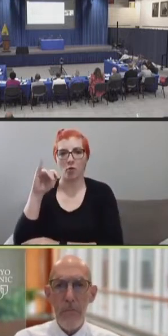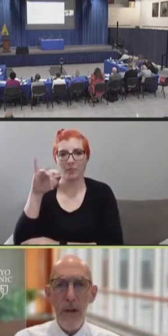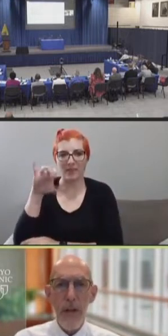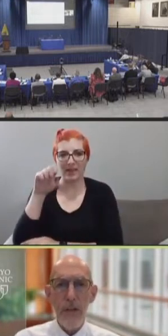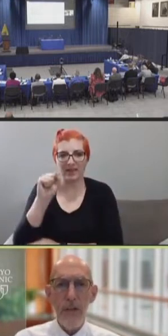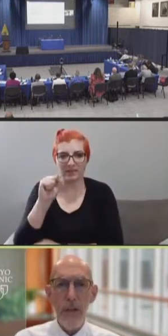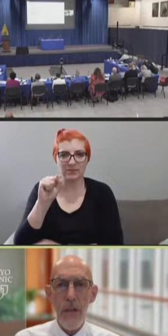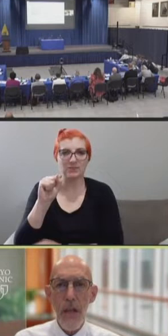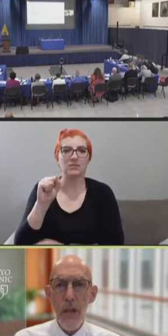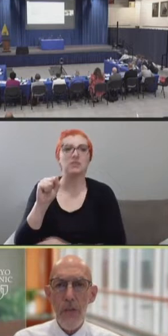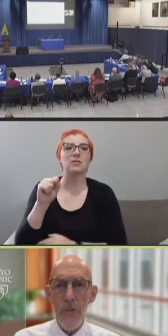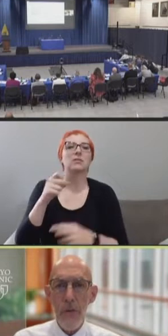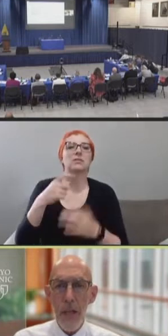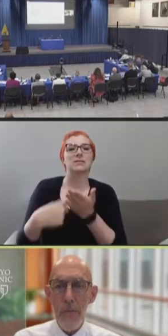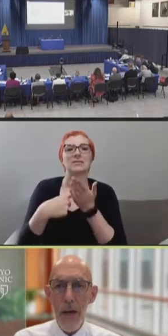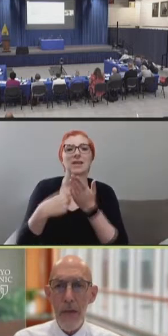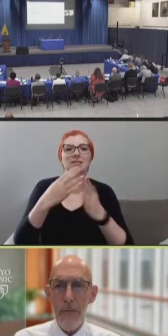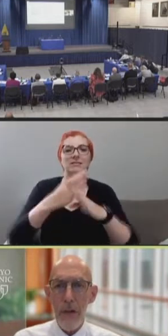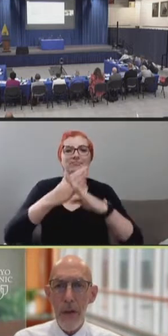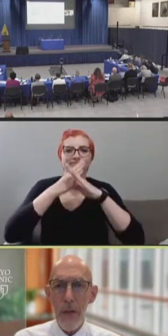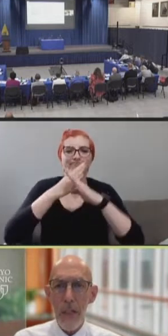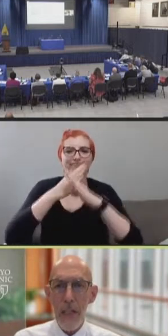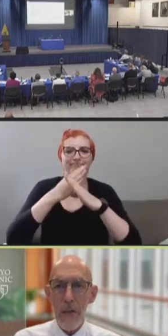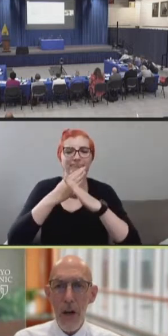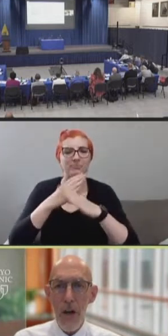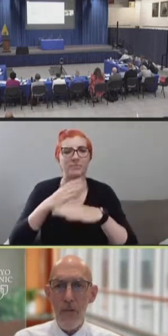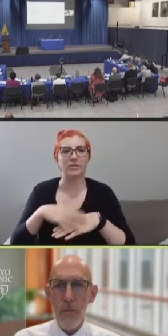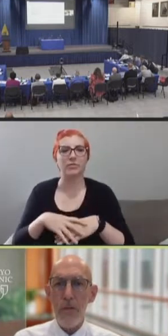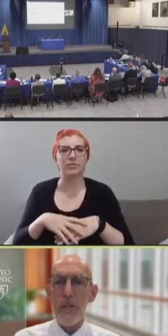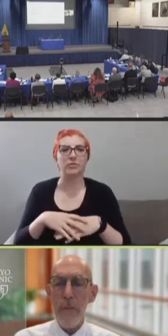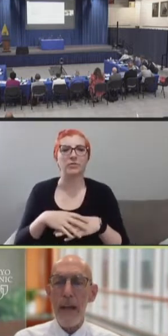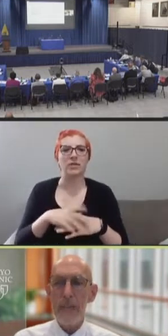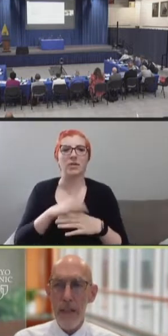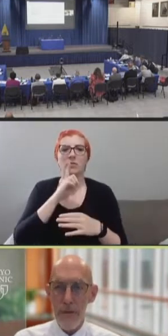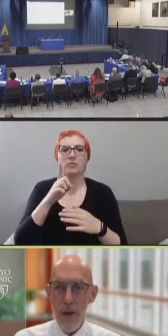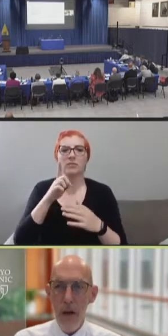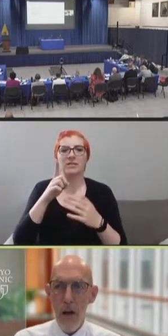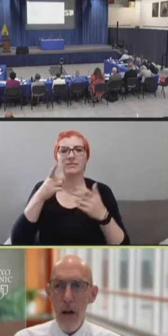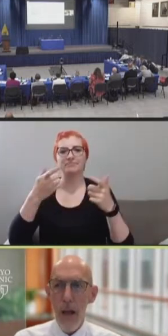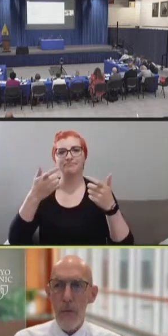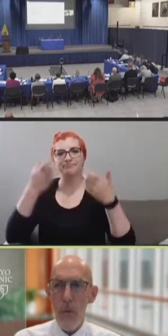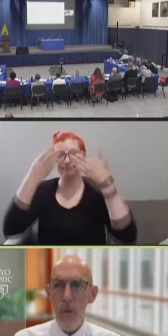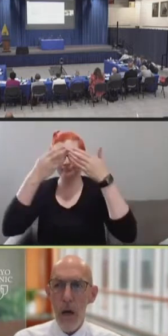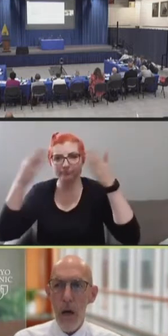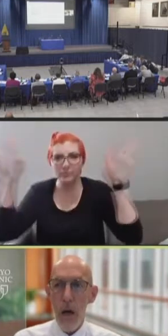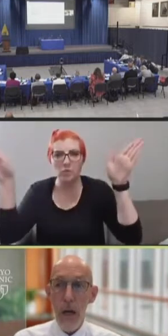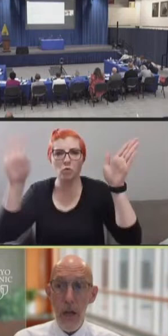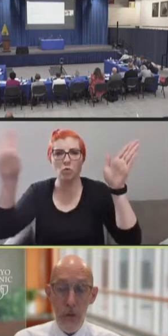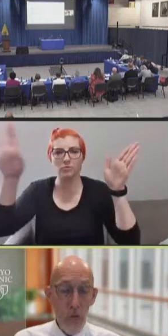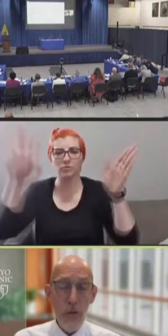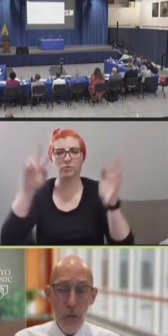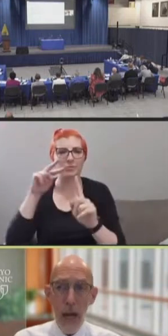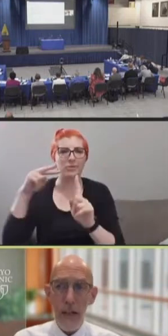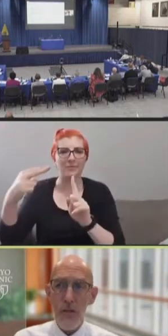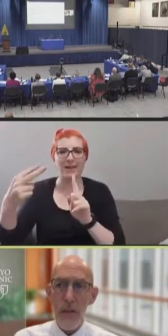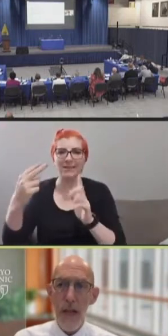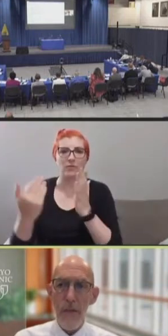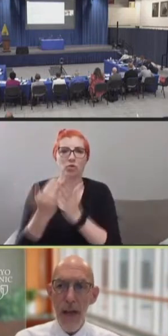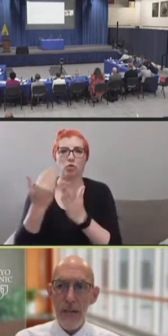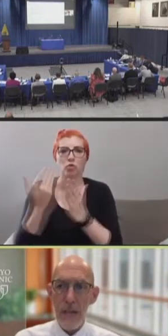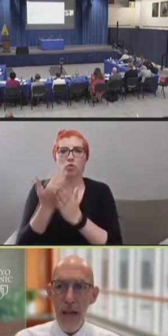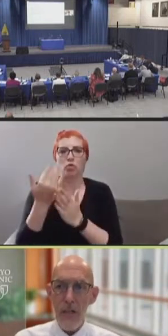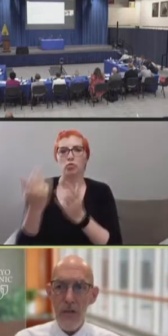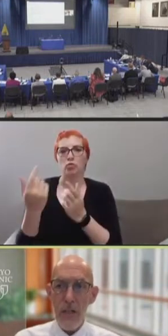and barriers, and through the above, really enlarge your perspective on a new direction